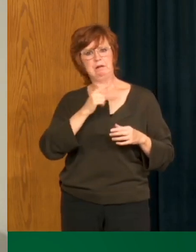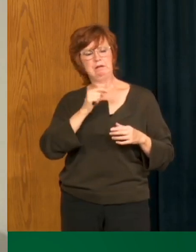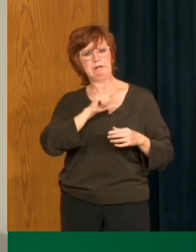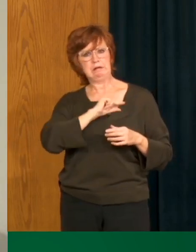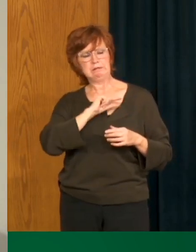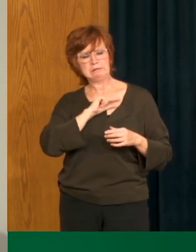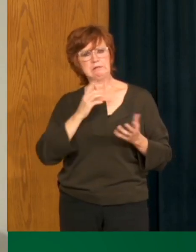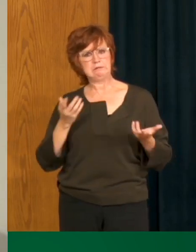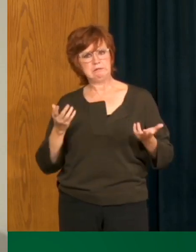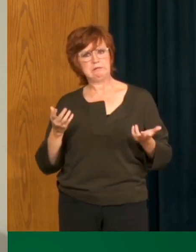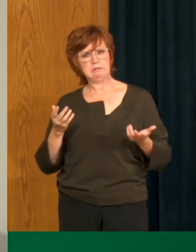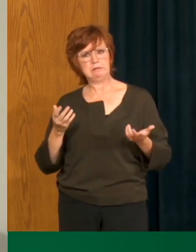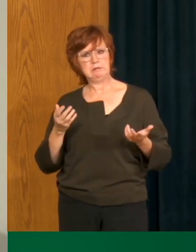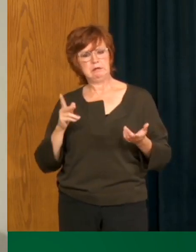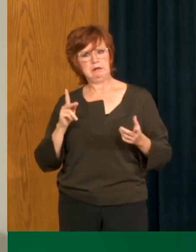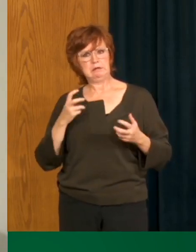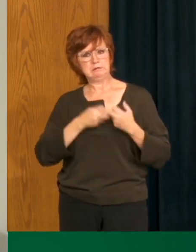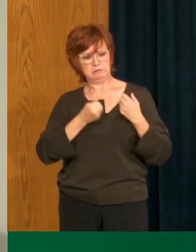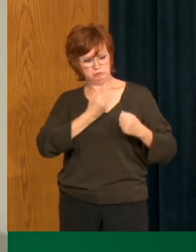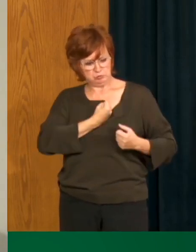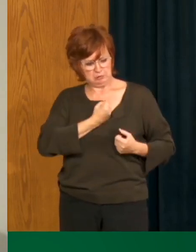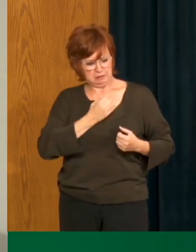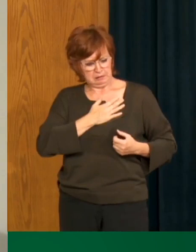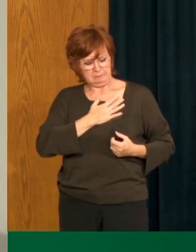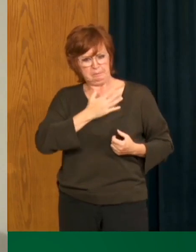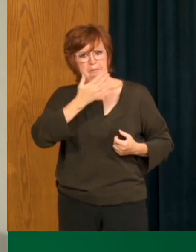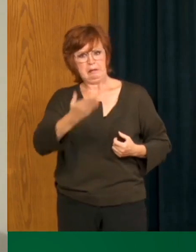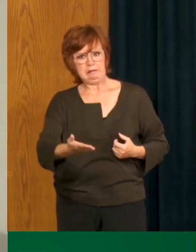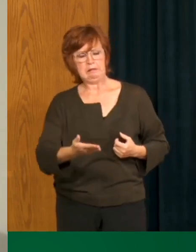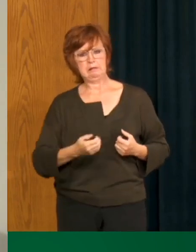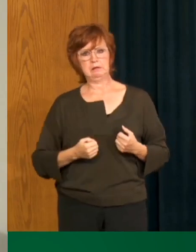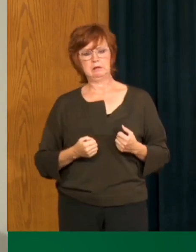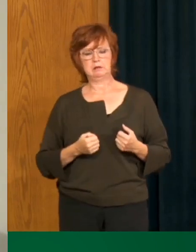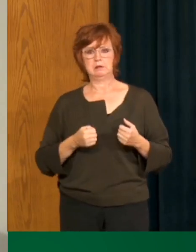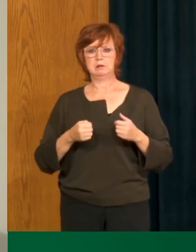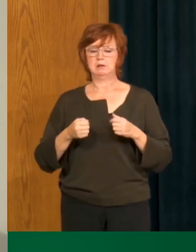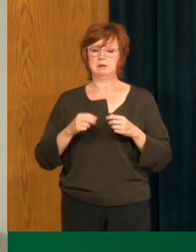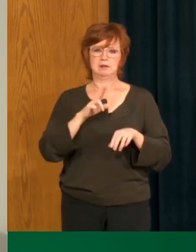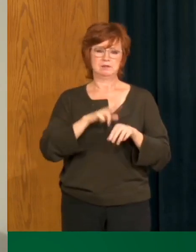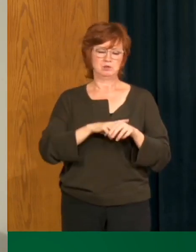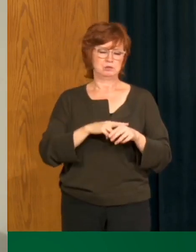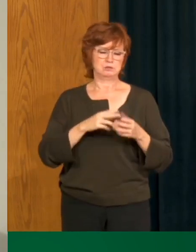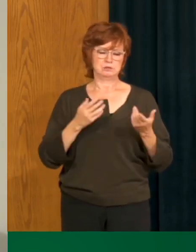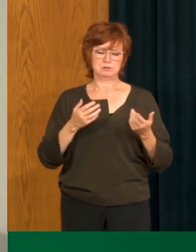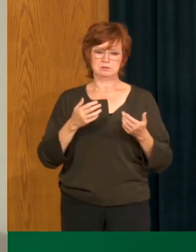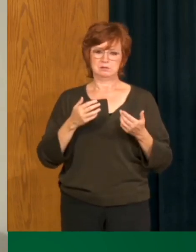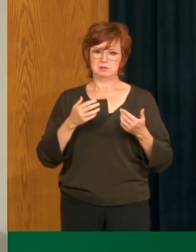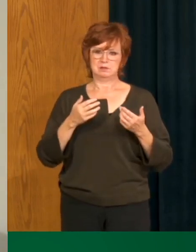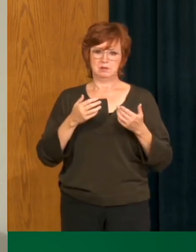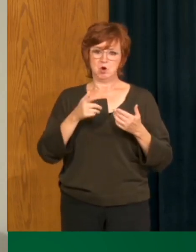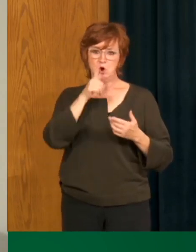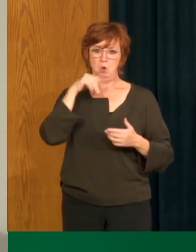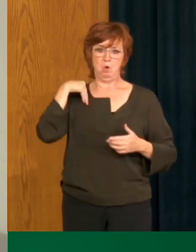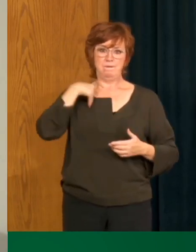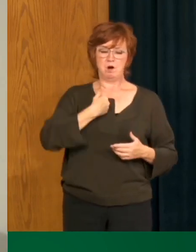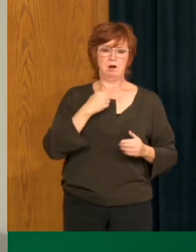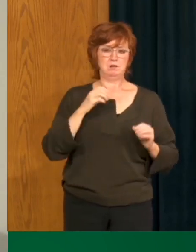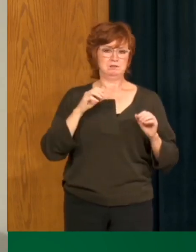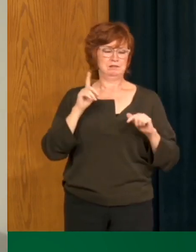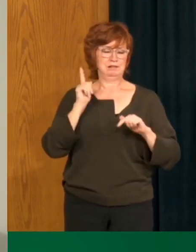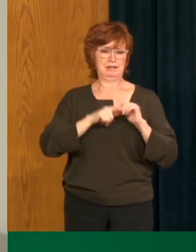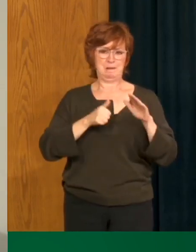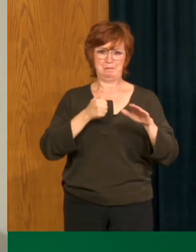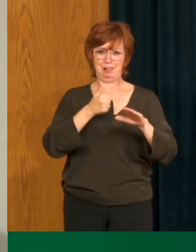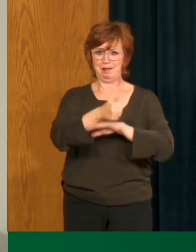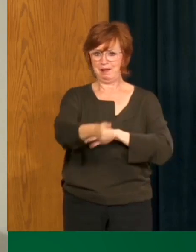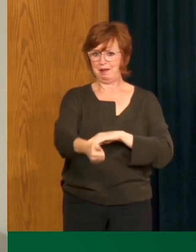in Saskatchewan or Canada. There's no, place that's safe, and exposure can happen due to no one's fault. And when it happens, it just has